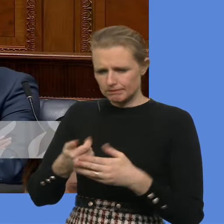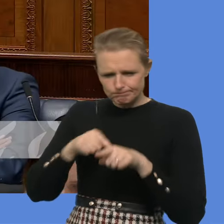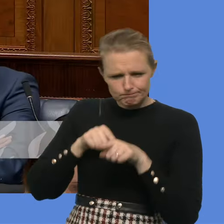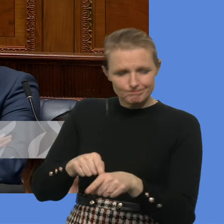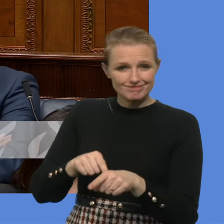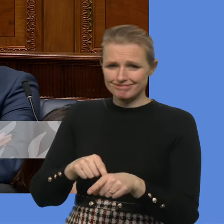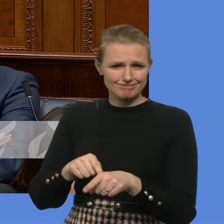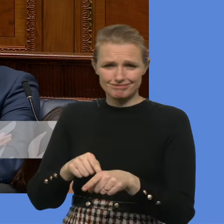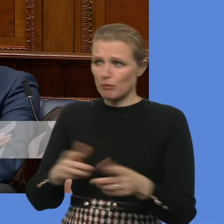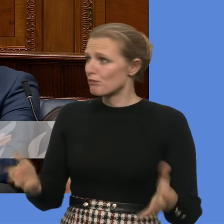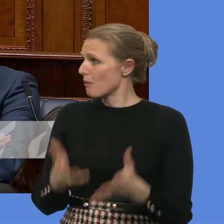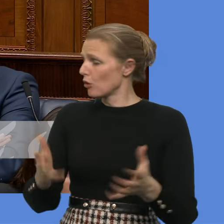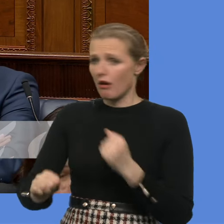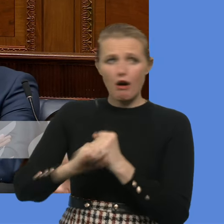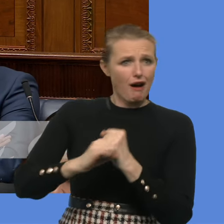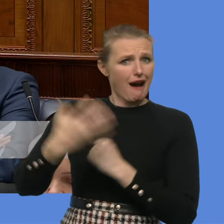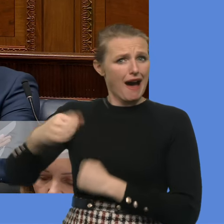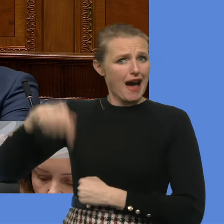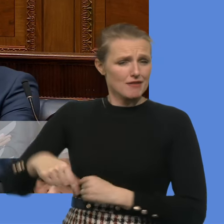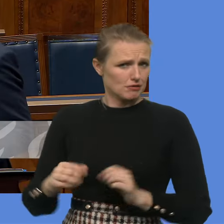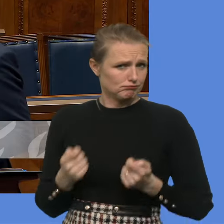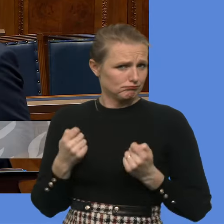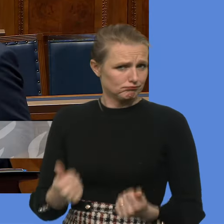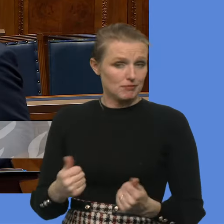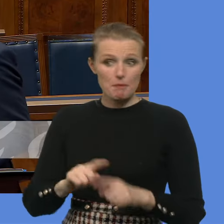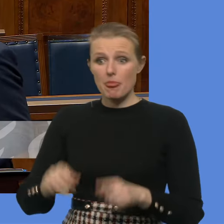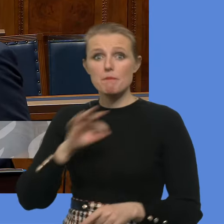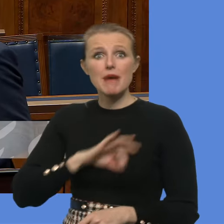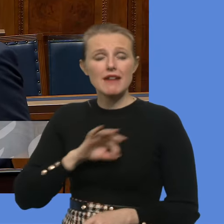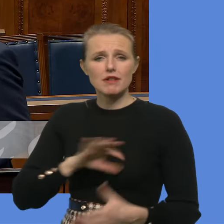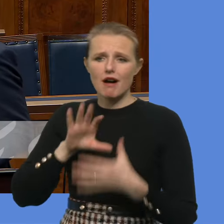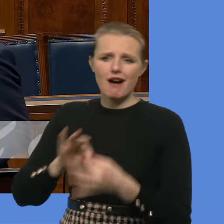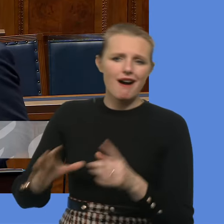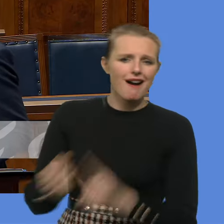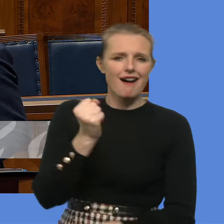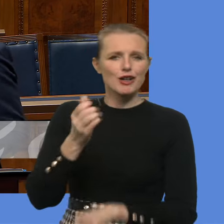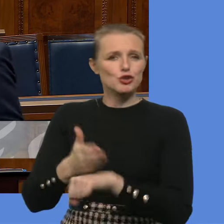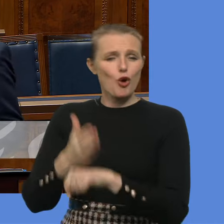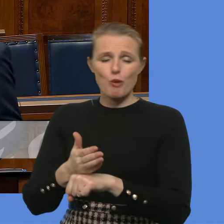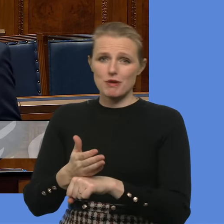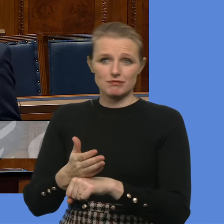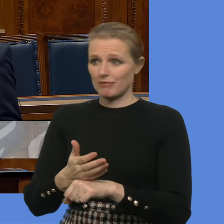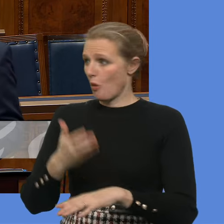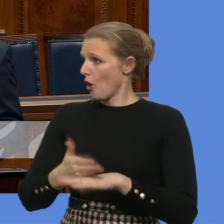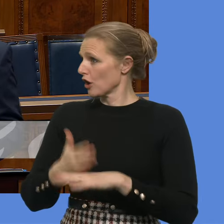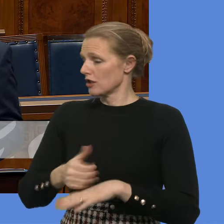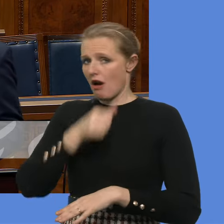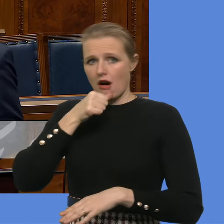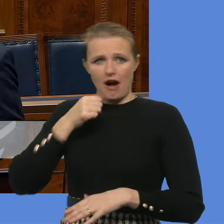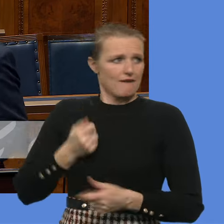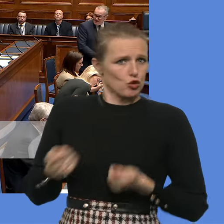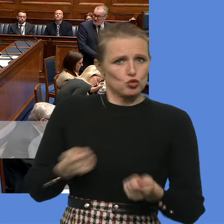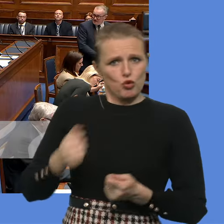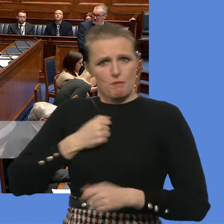doesn't seem to be promoted very much, but yet the benefits in terms of securing employment and workers having control of their